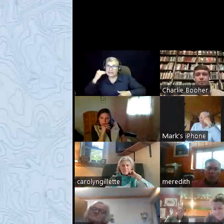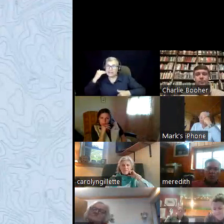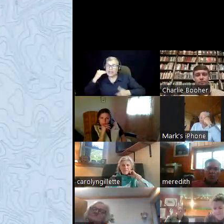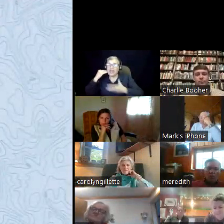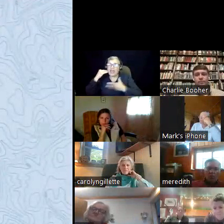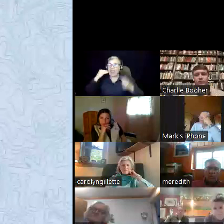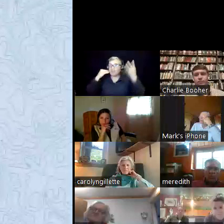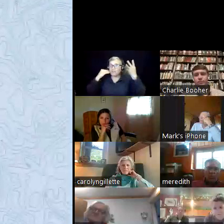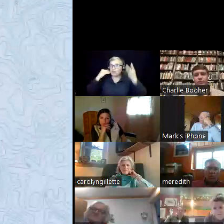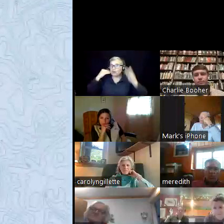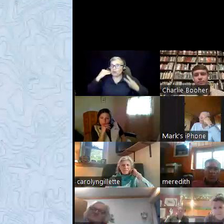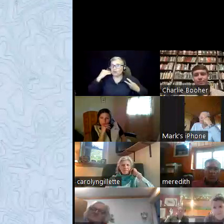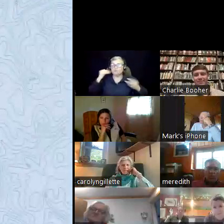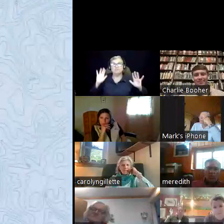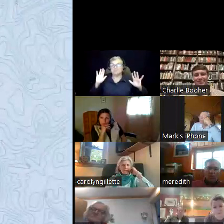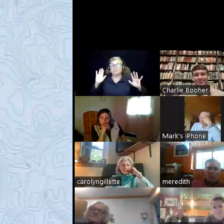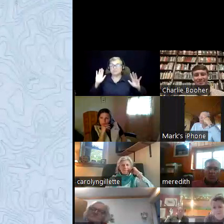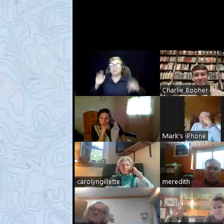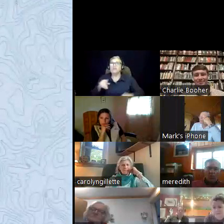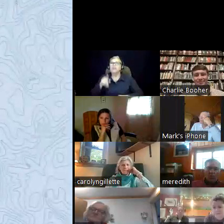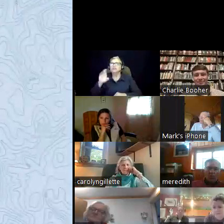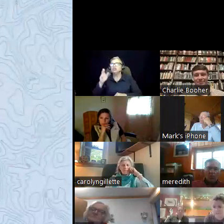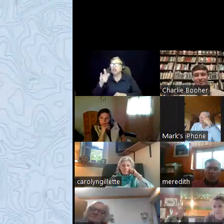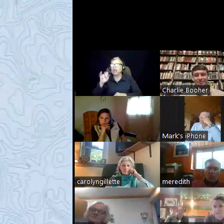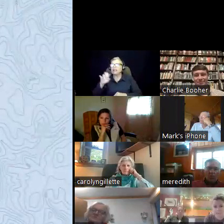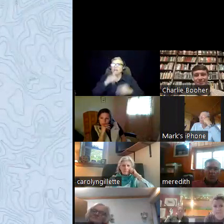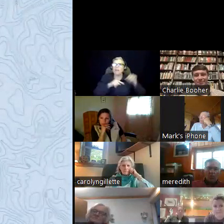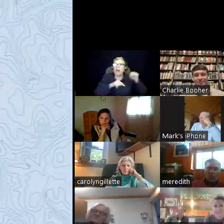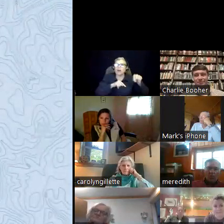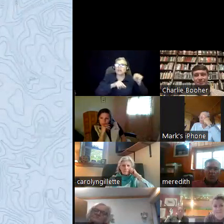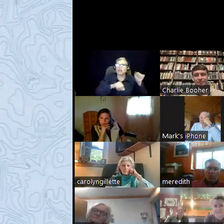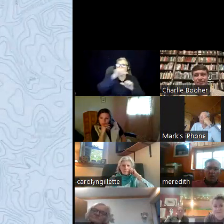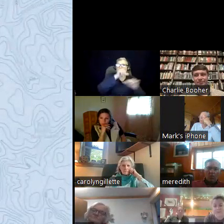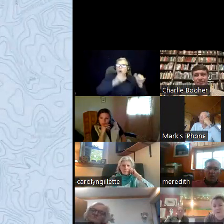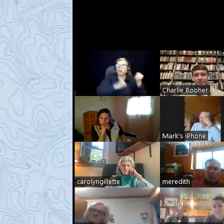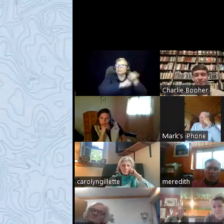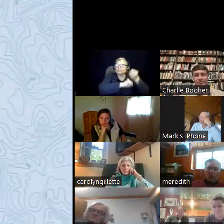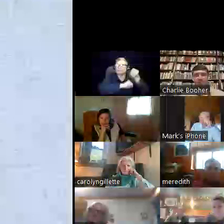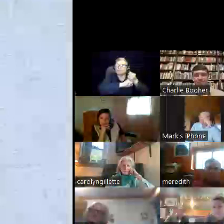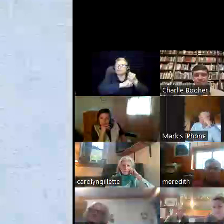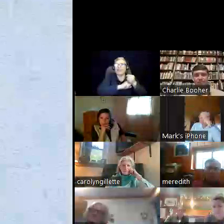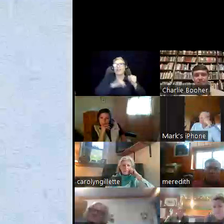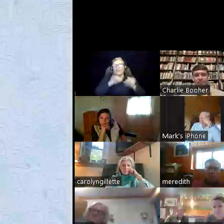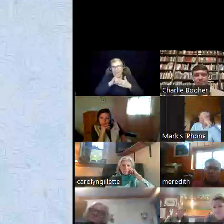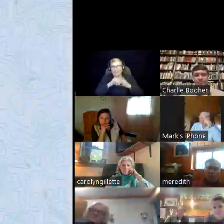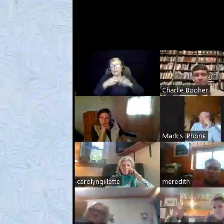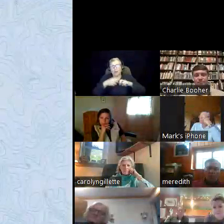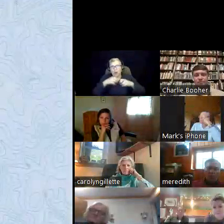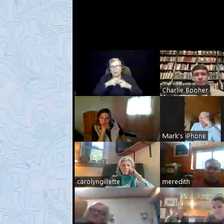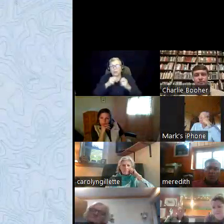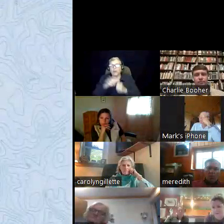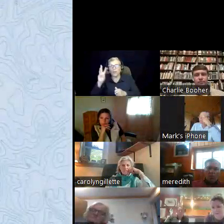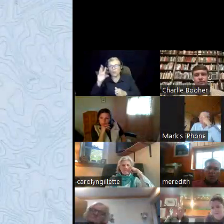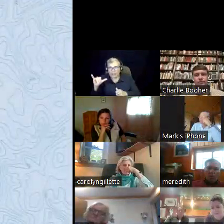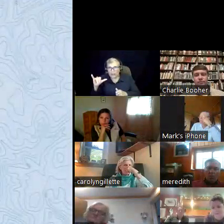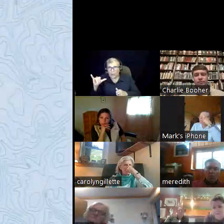is something that, going back to how Charlie talks about social licensure, is really a problem within Wyoming state law, especially in the opinion